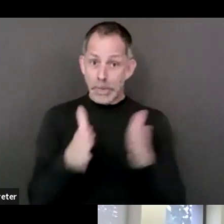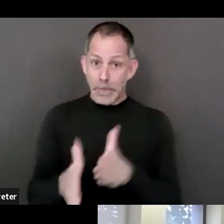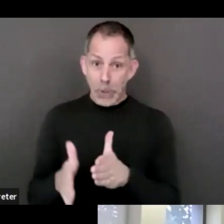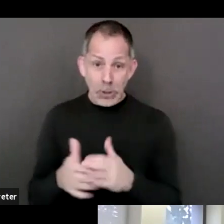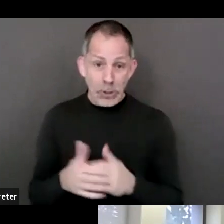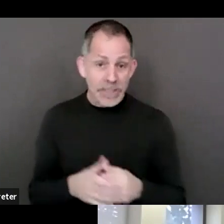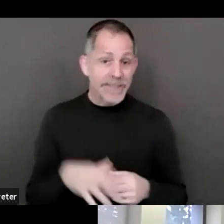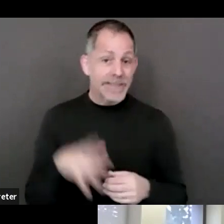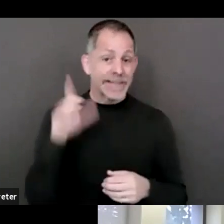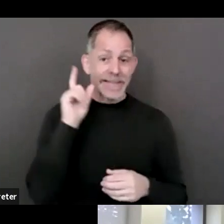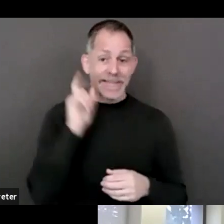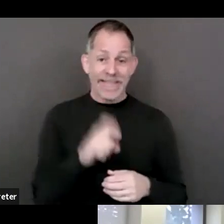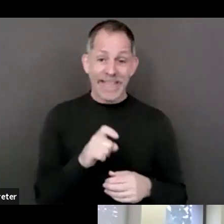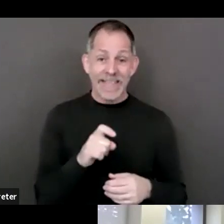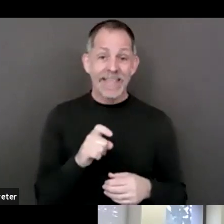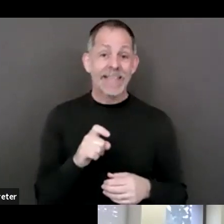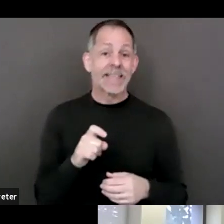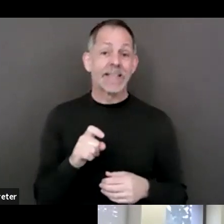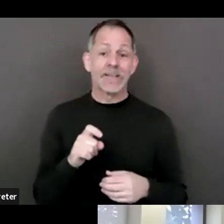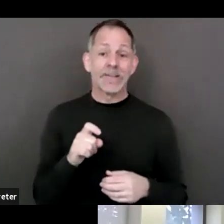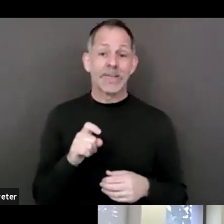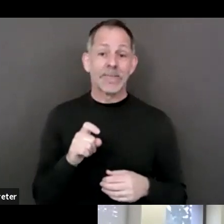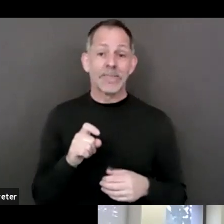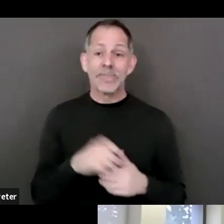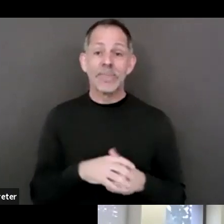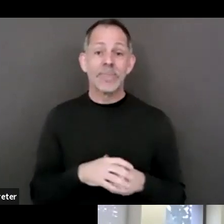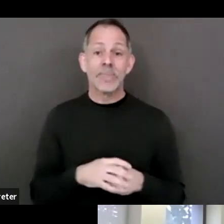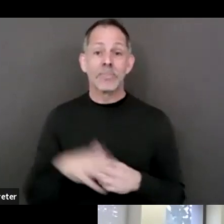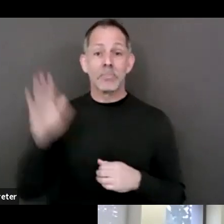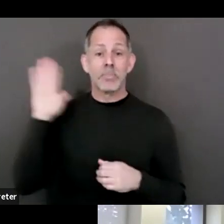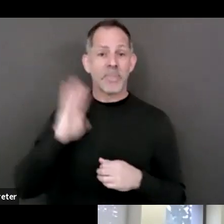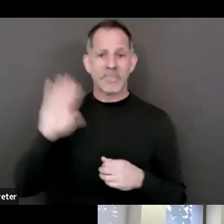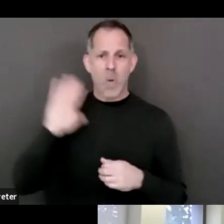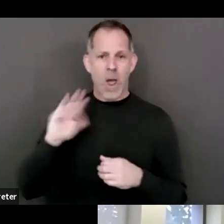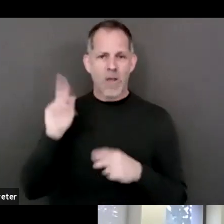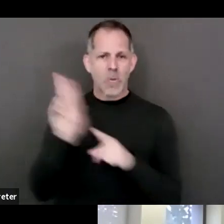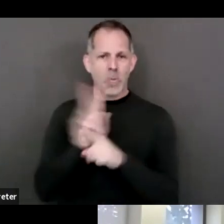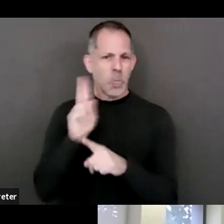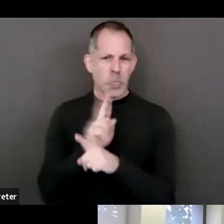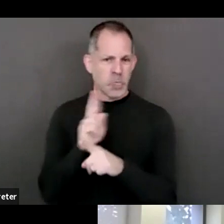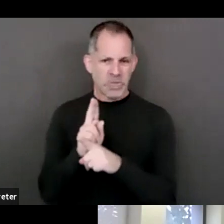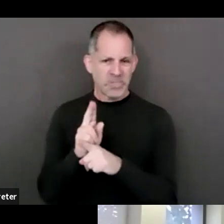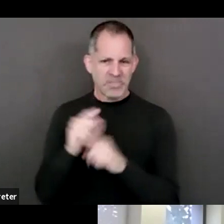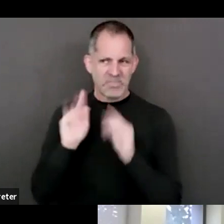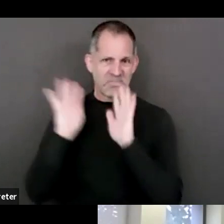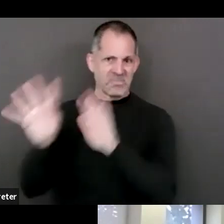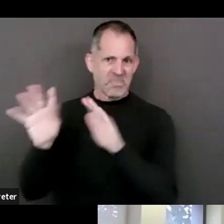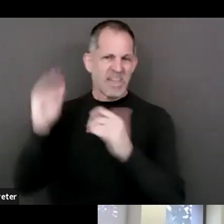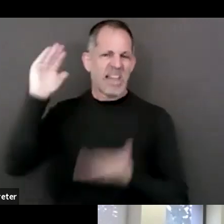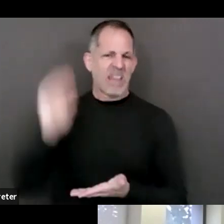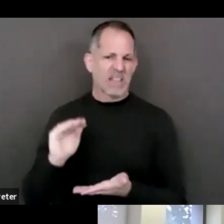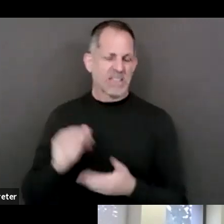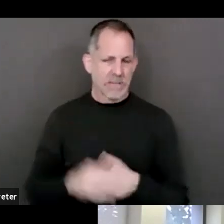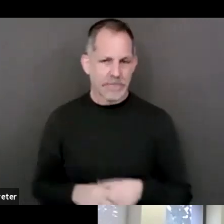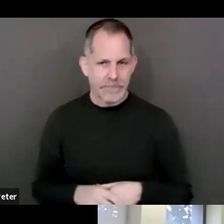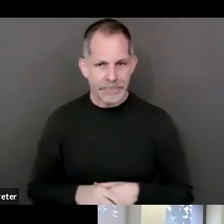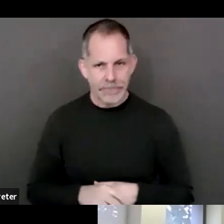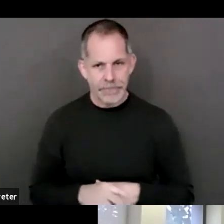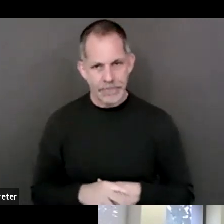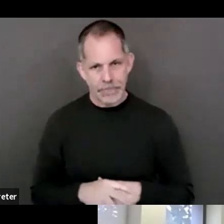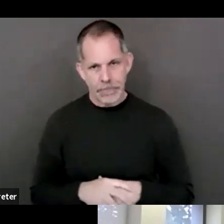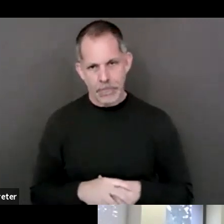waves. But people are still being hospitalized, but I'm seeing less use of mechanical ventilation, suggesting